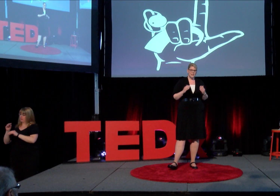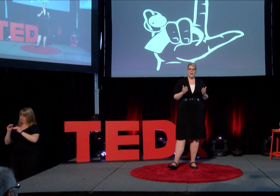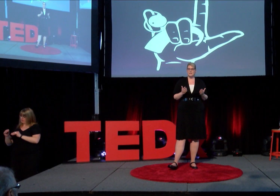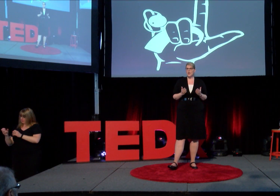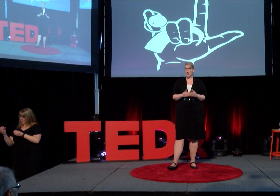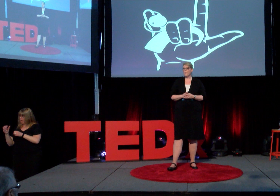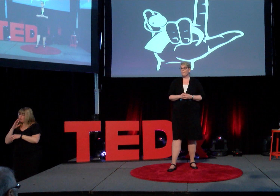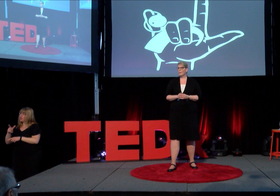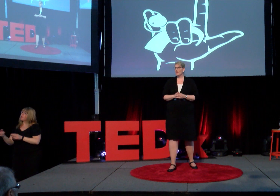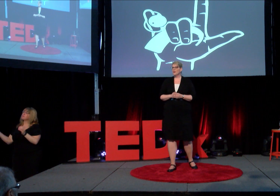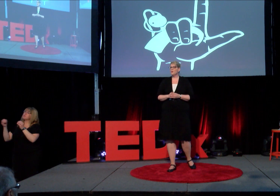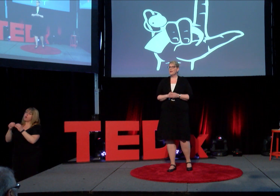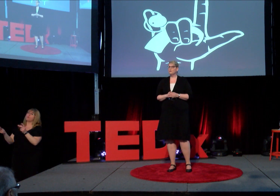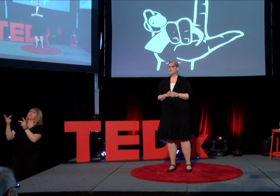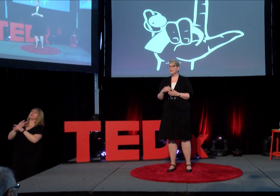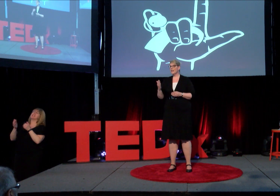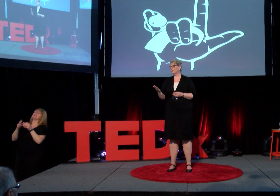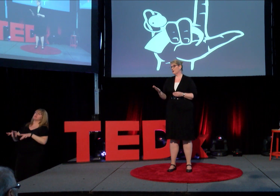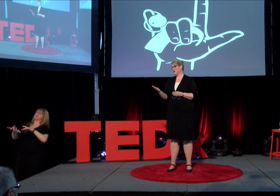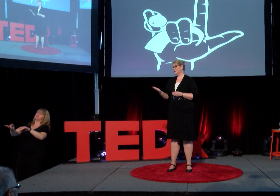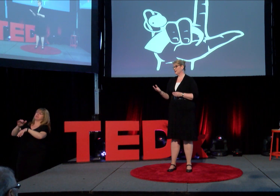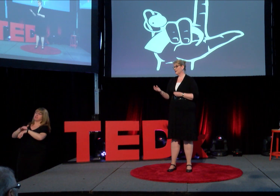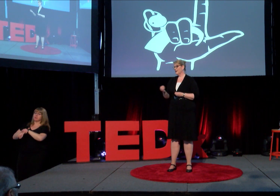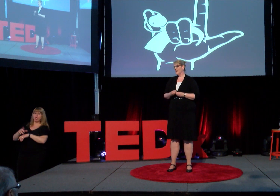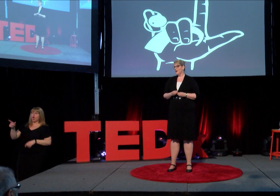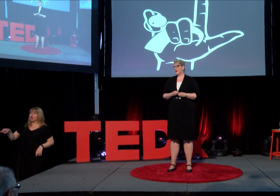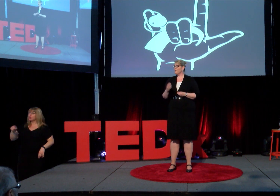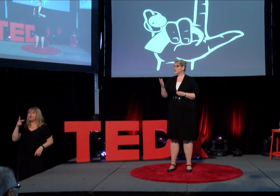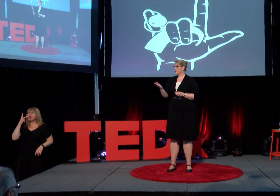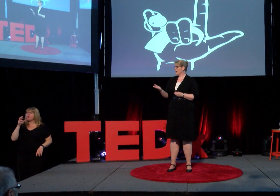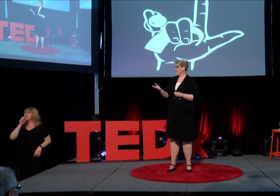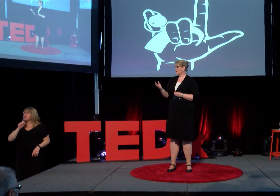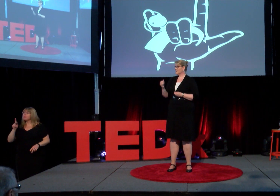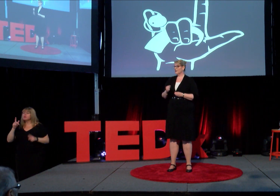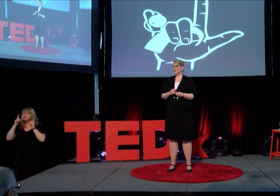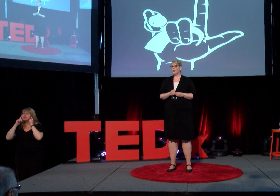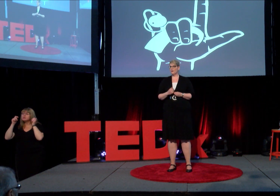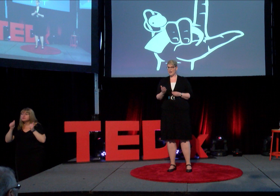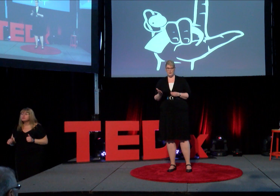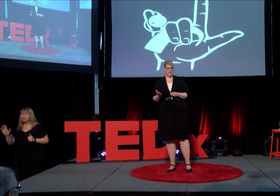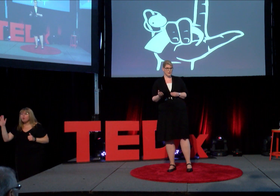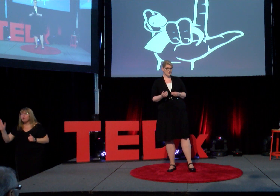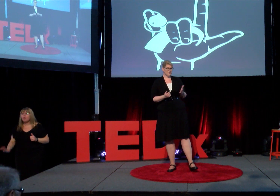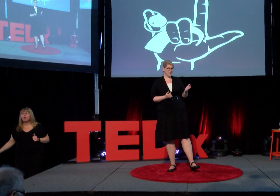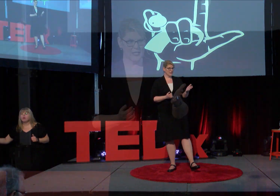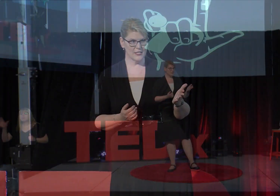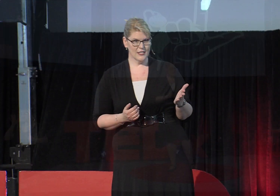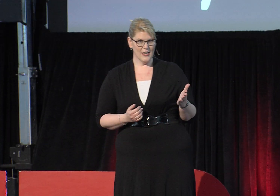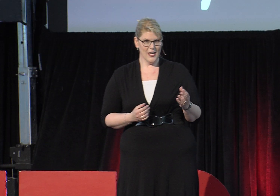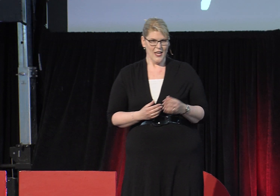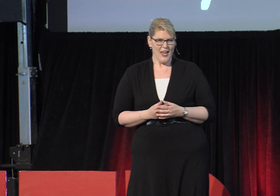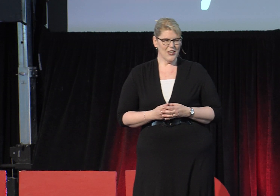When was the last time you may have looked at an elderly person, perhaps a parent, a grandparent, or a